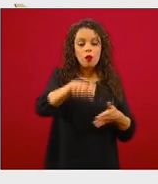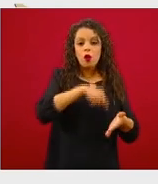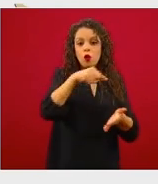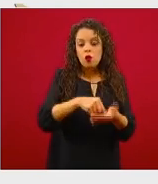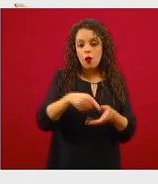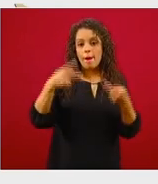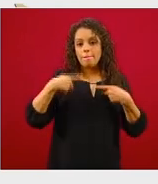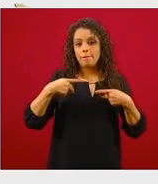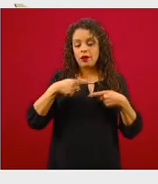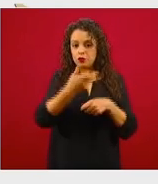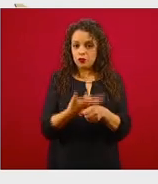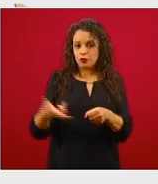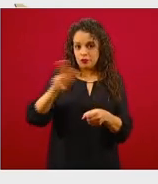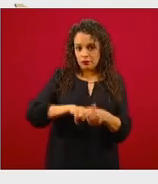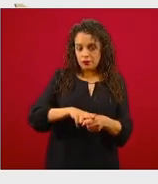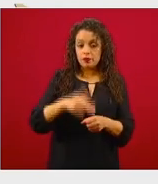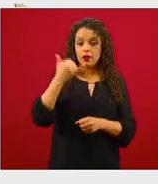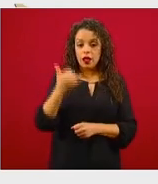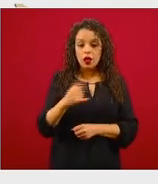purchases, which is the